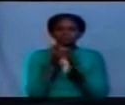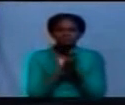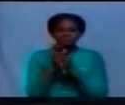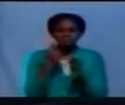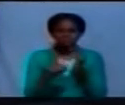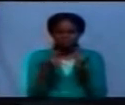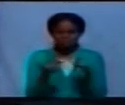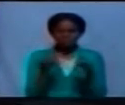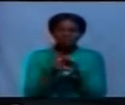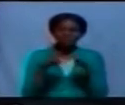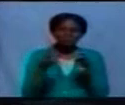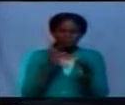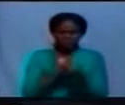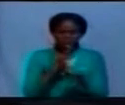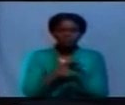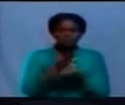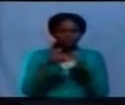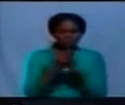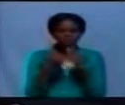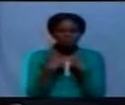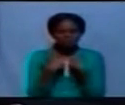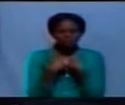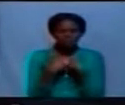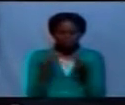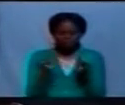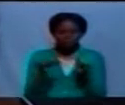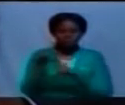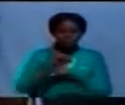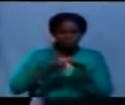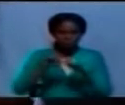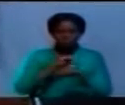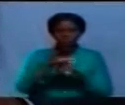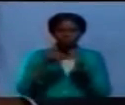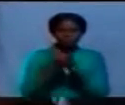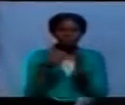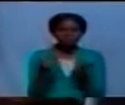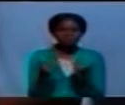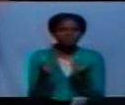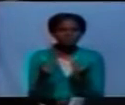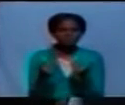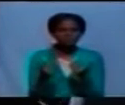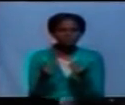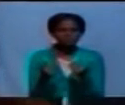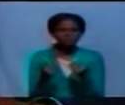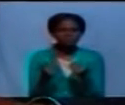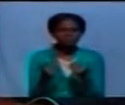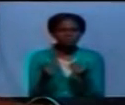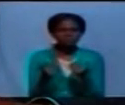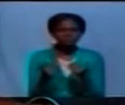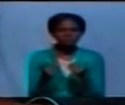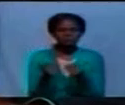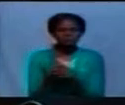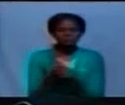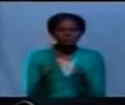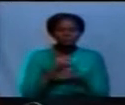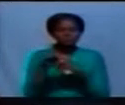on the market. Because once the state reserve ratio is dropped, it goes without saying that almost immediately there's a psychology of reversal of all